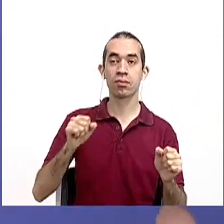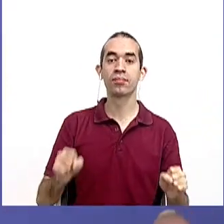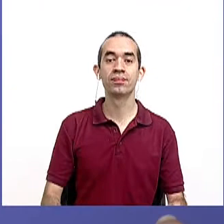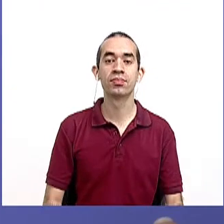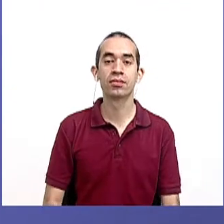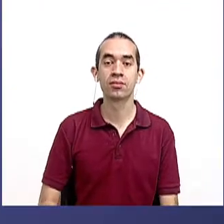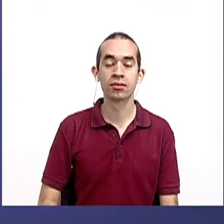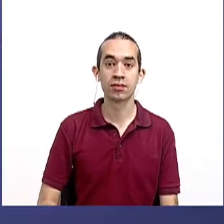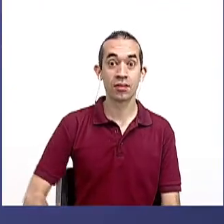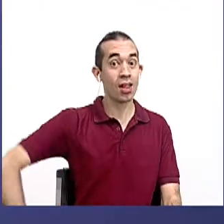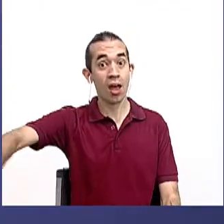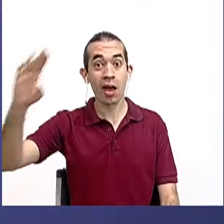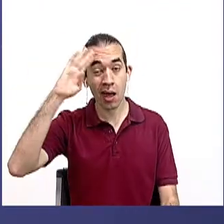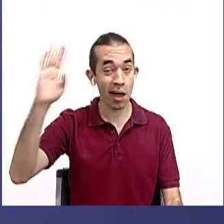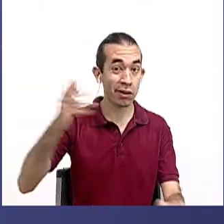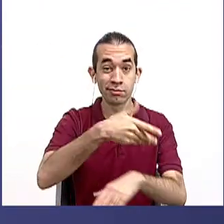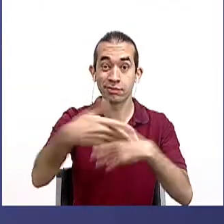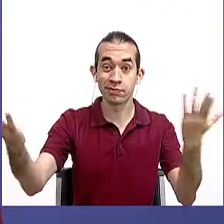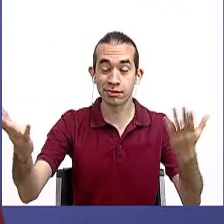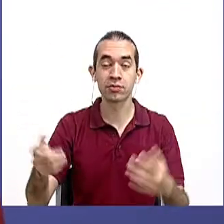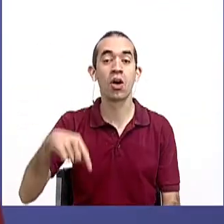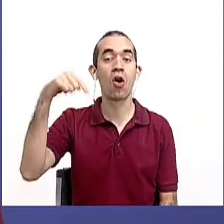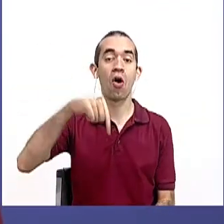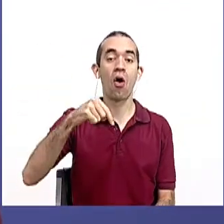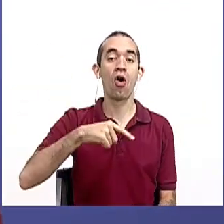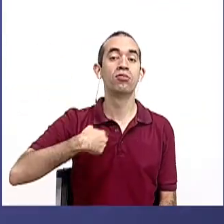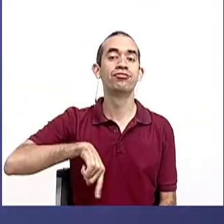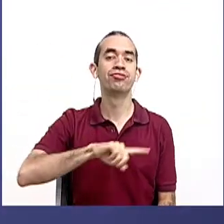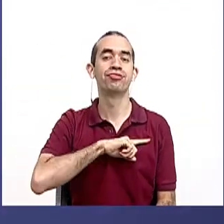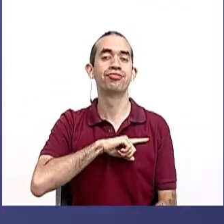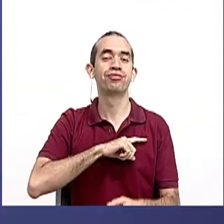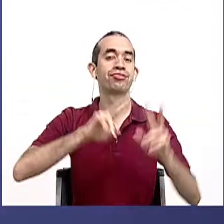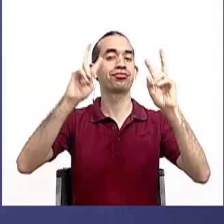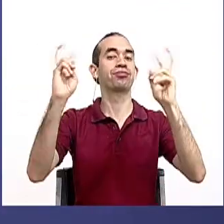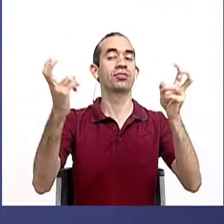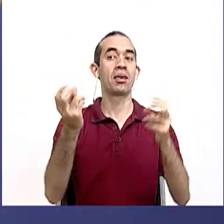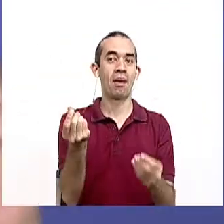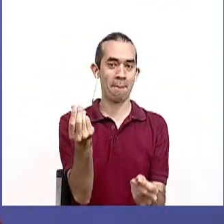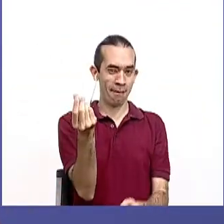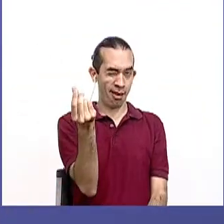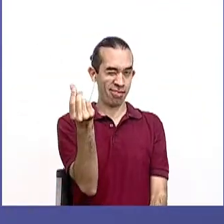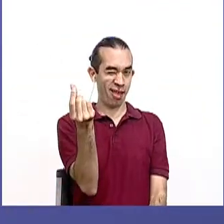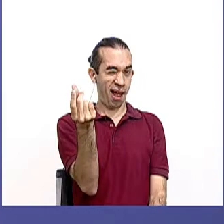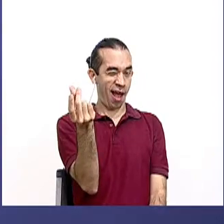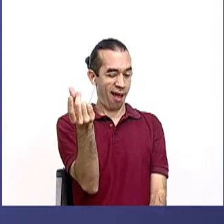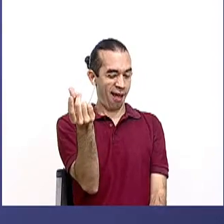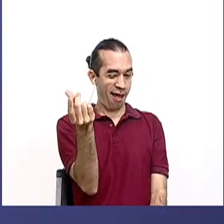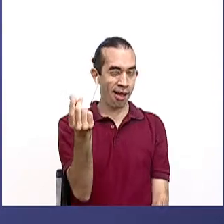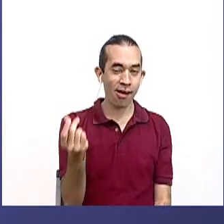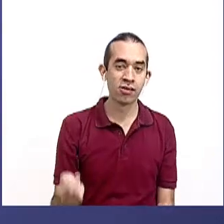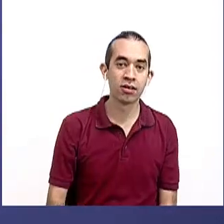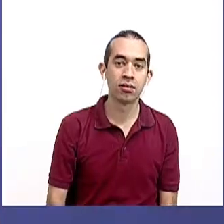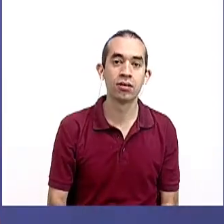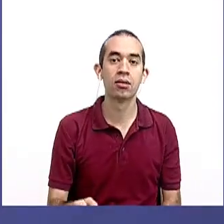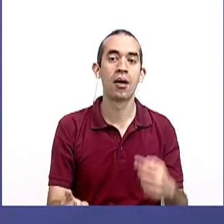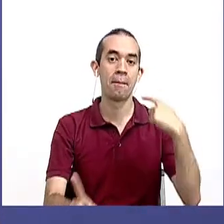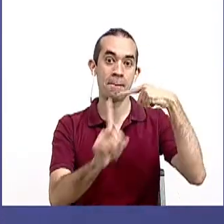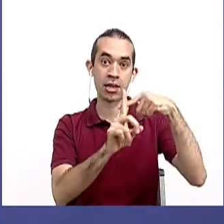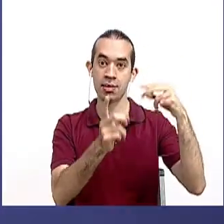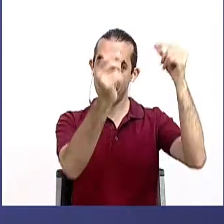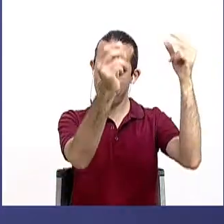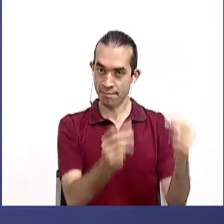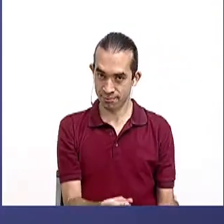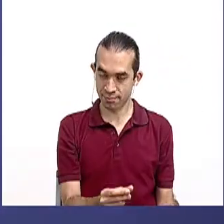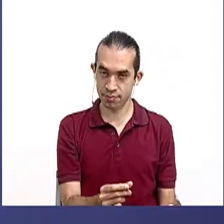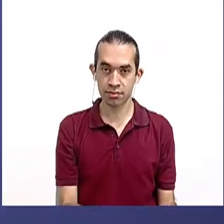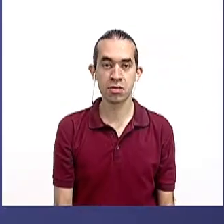Hey everyone! Today we are going to talk about money and budgets. Let's say